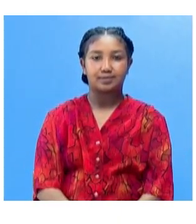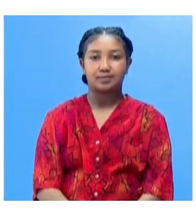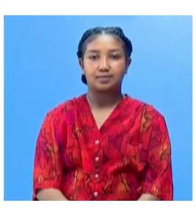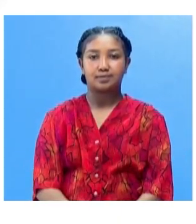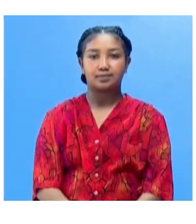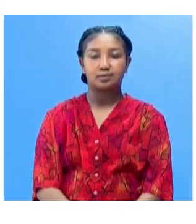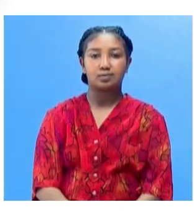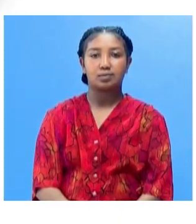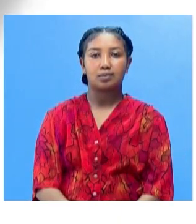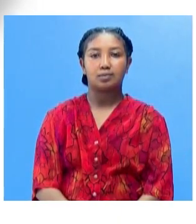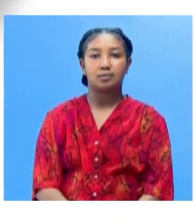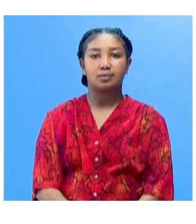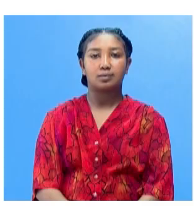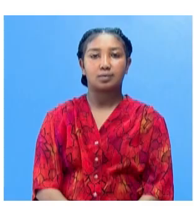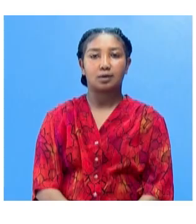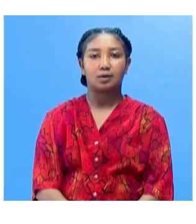sentence